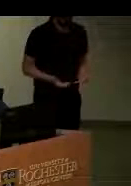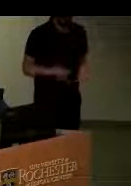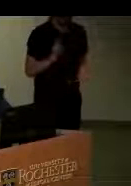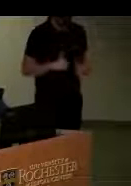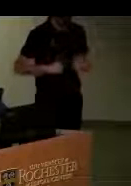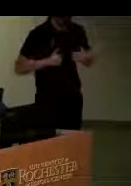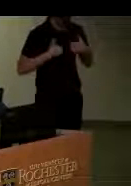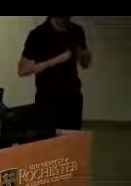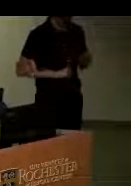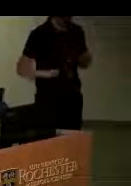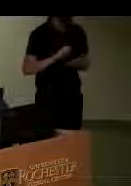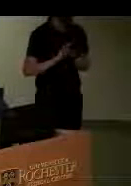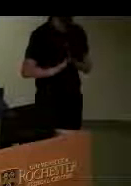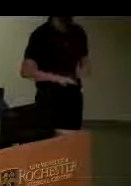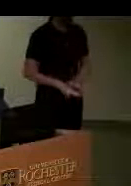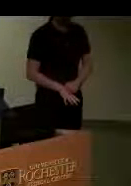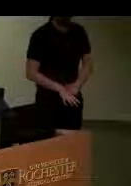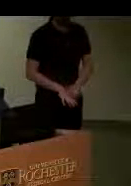life.